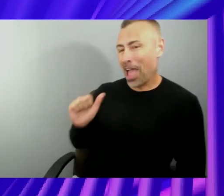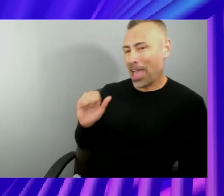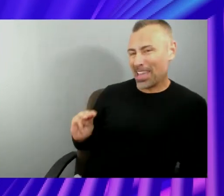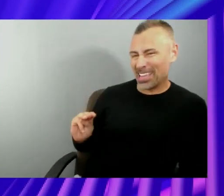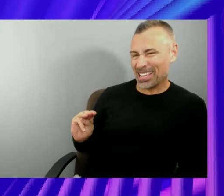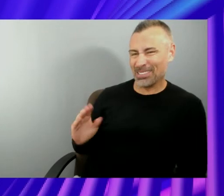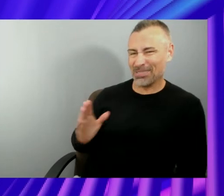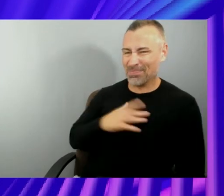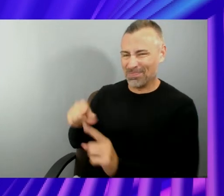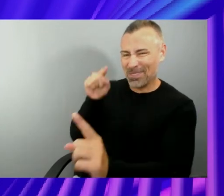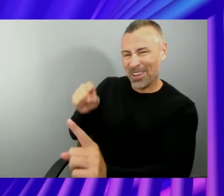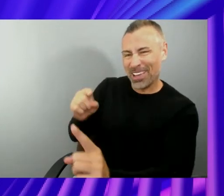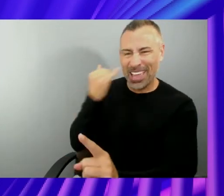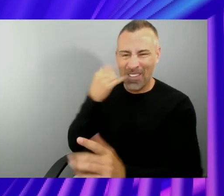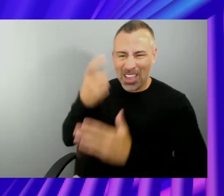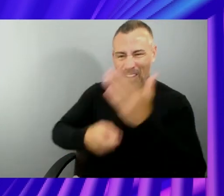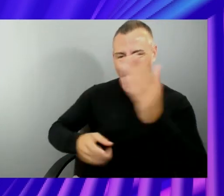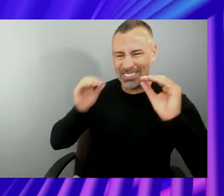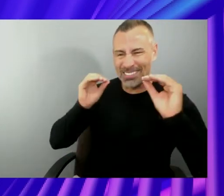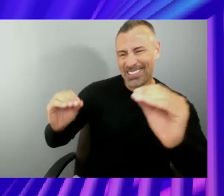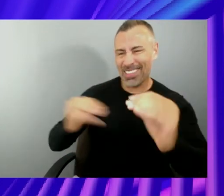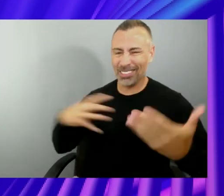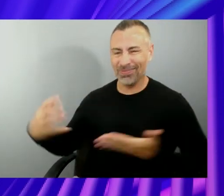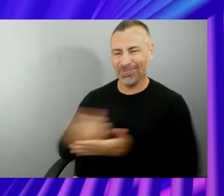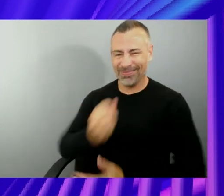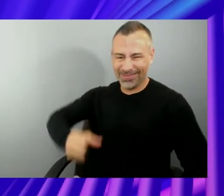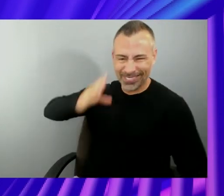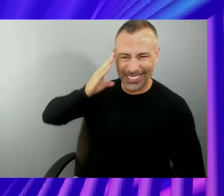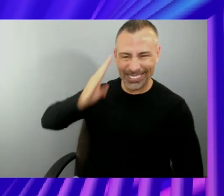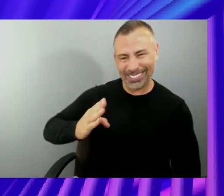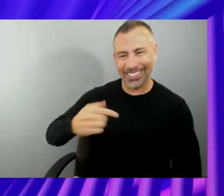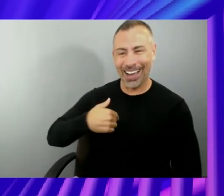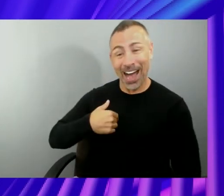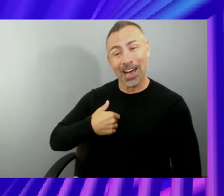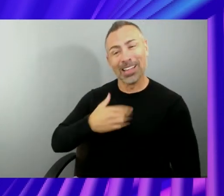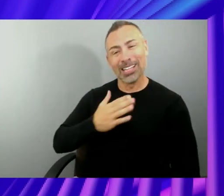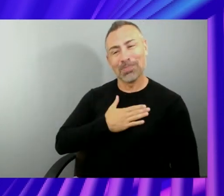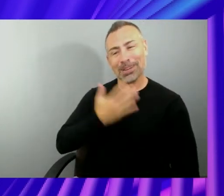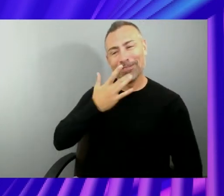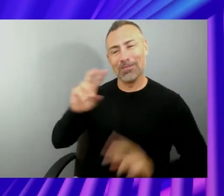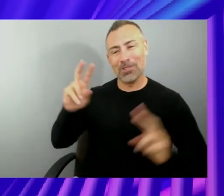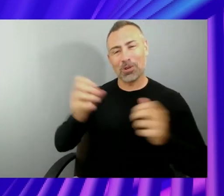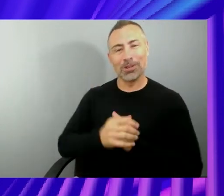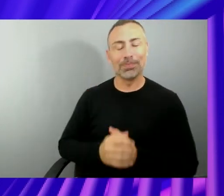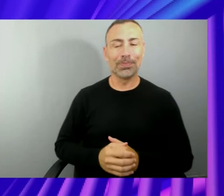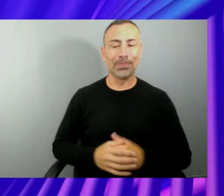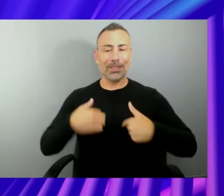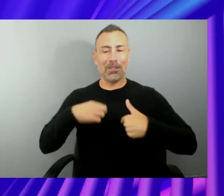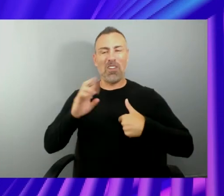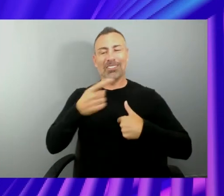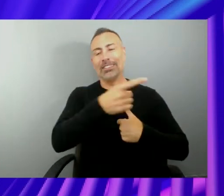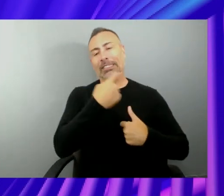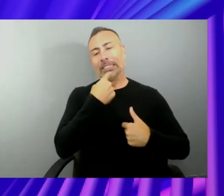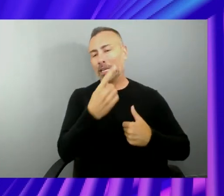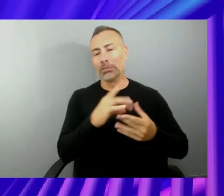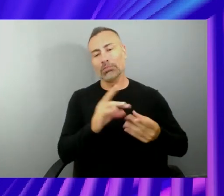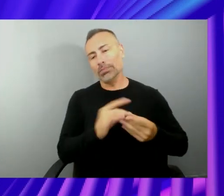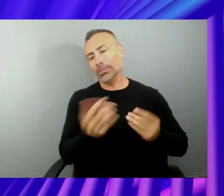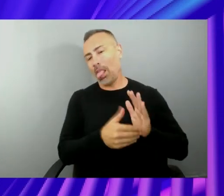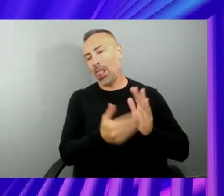I do. I say that a lot. But I love that. That's incredible. You say a lot of things. He says a lot of things. Sometimes he says